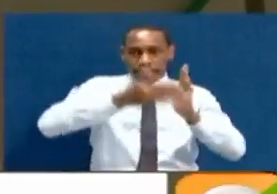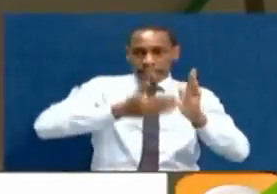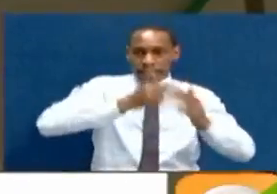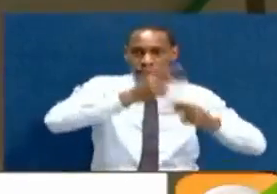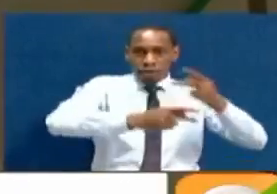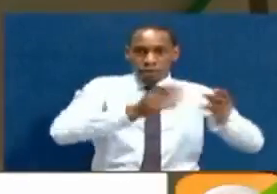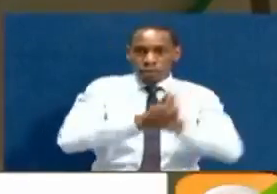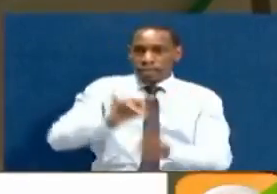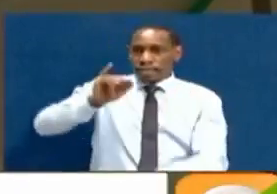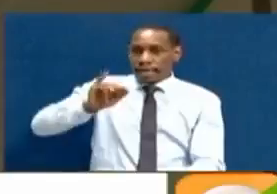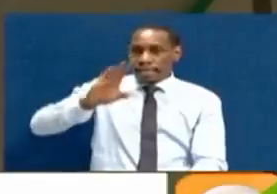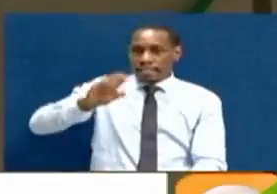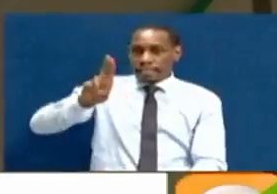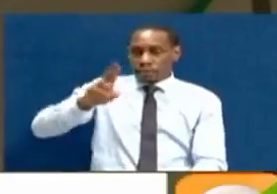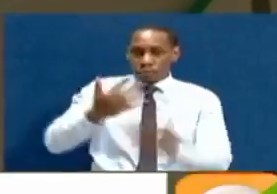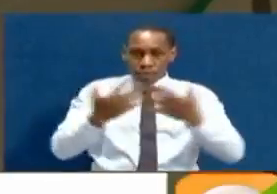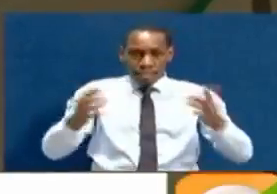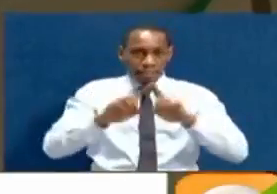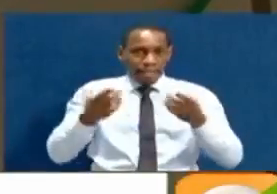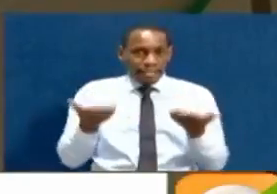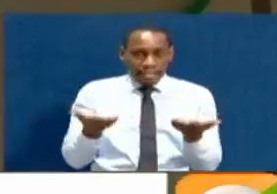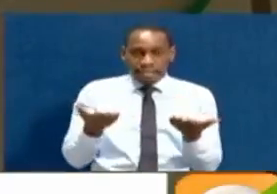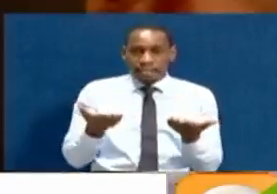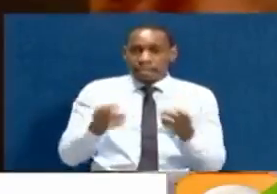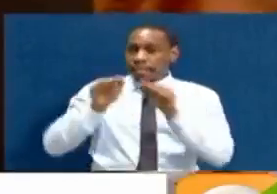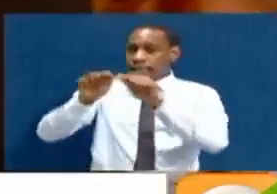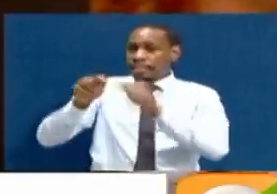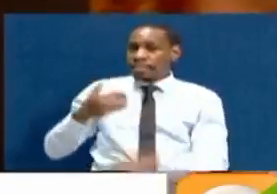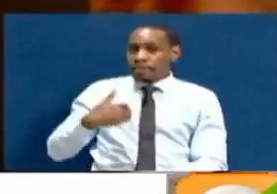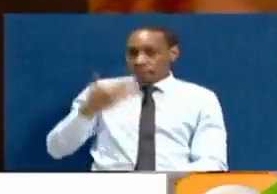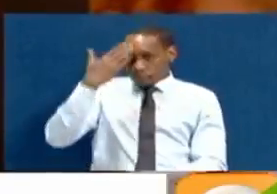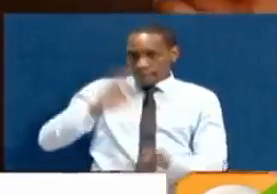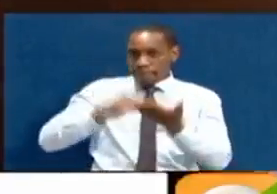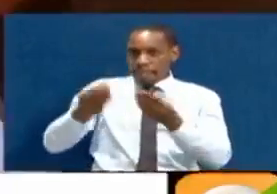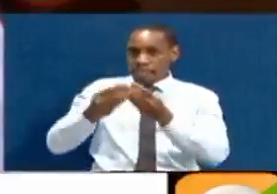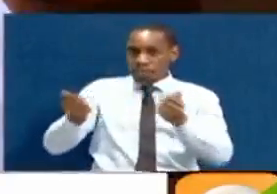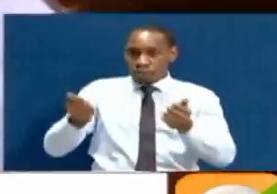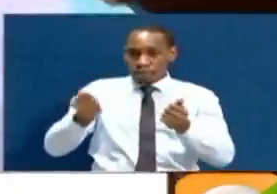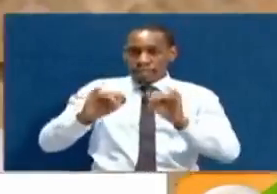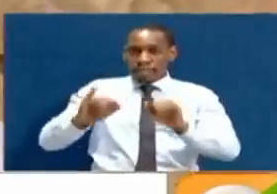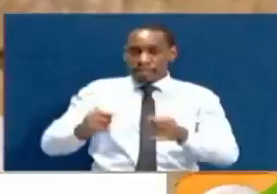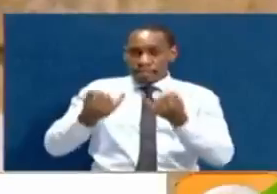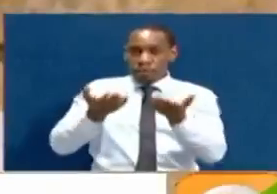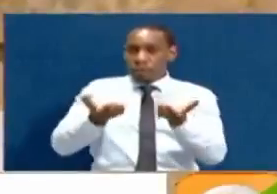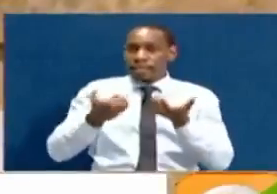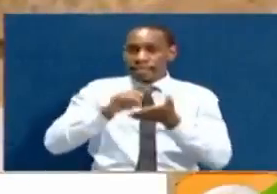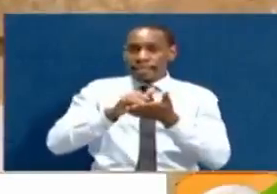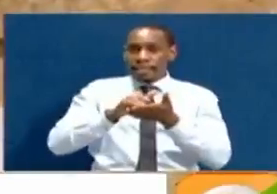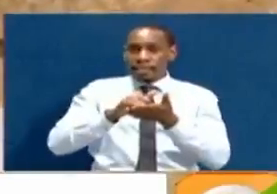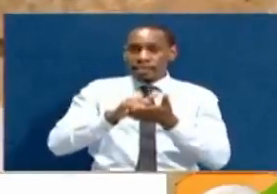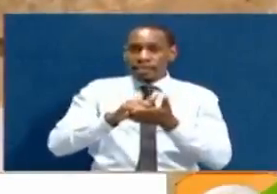procedures and ICU facilities, but is now under criticism for failing to address the emerging and vital need